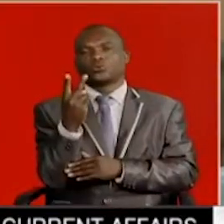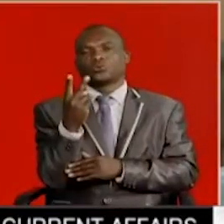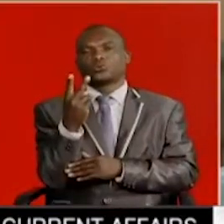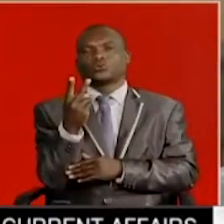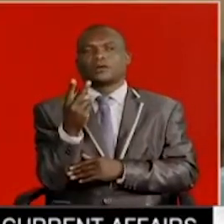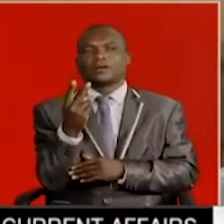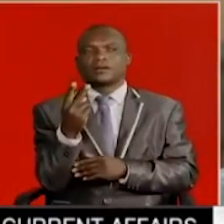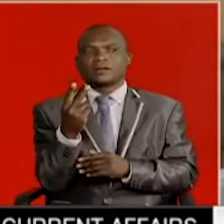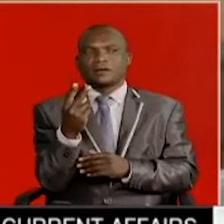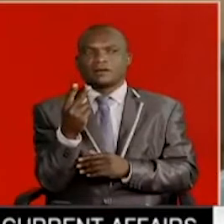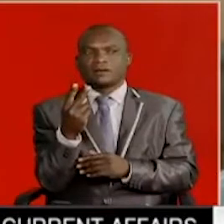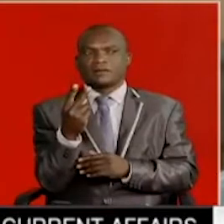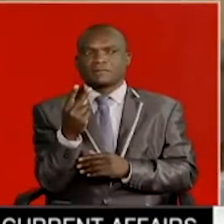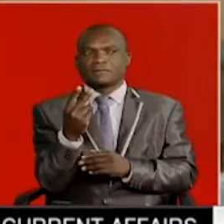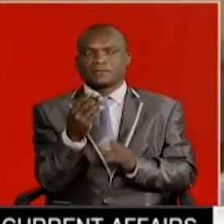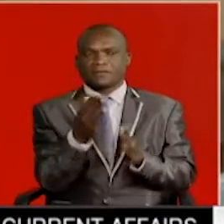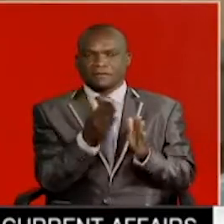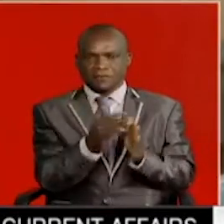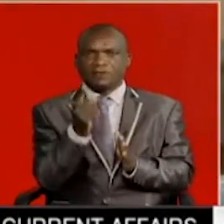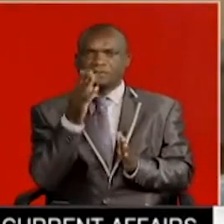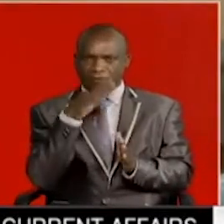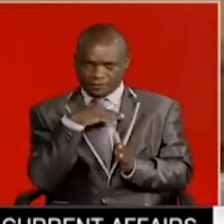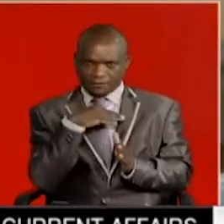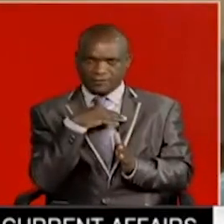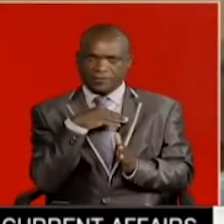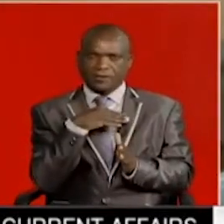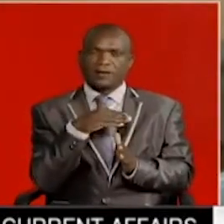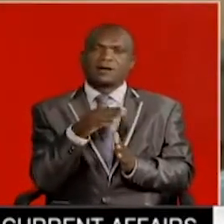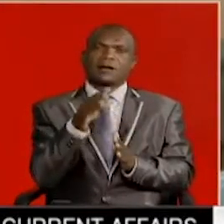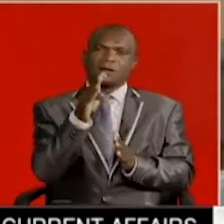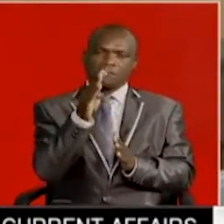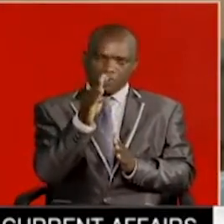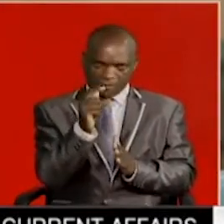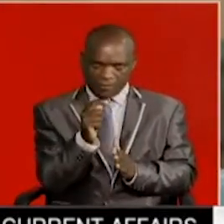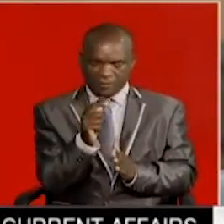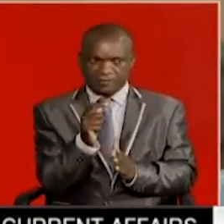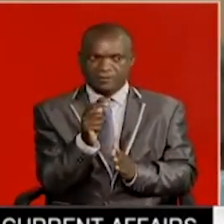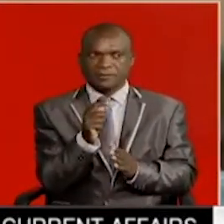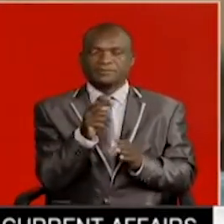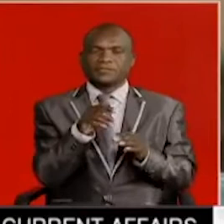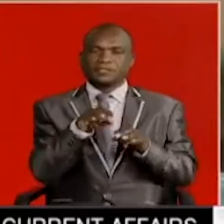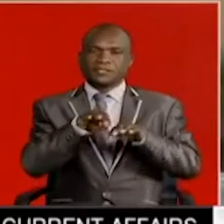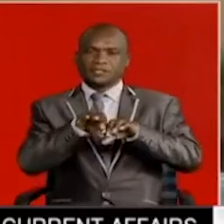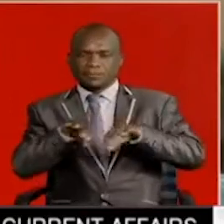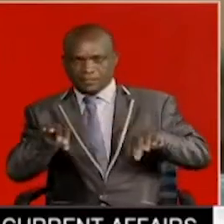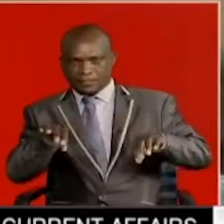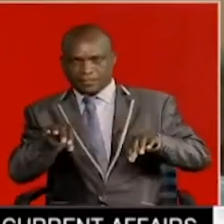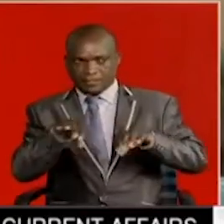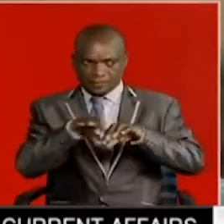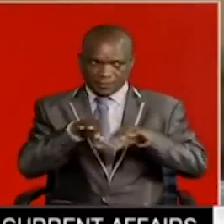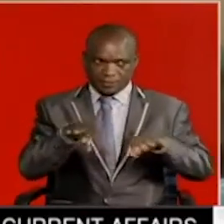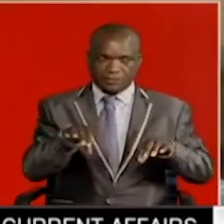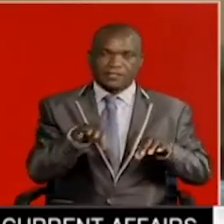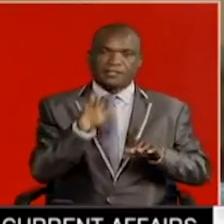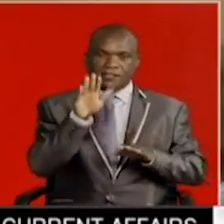at, this is phase one. Still, we are looking in, we have broken them down into phase one, into